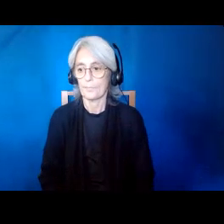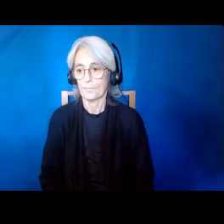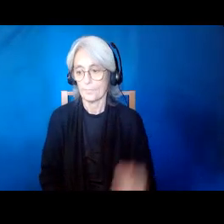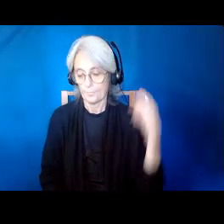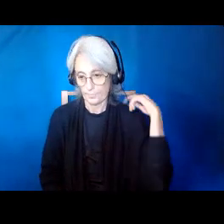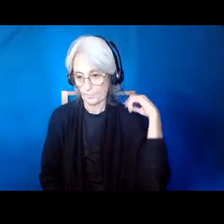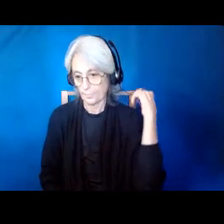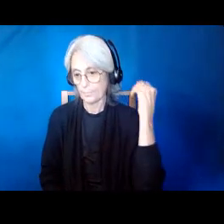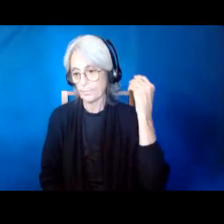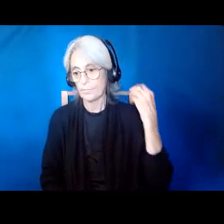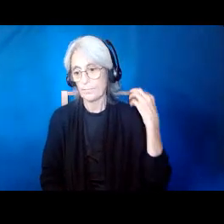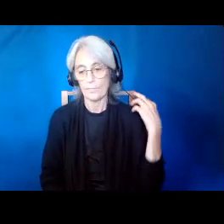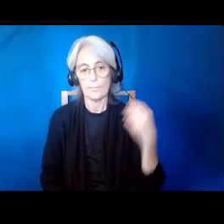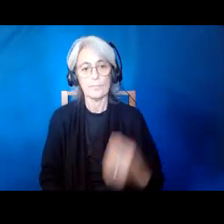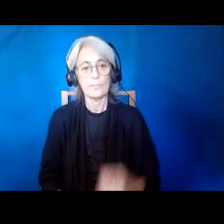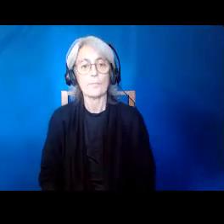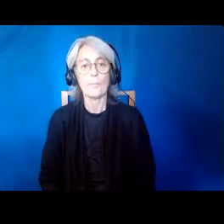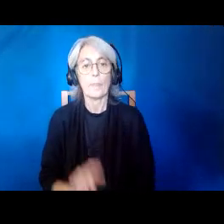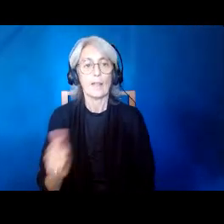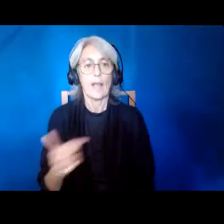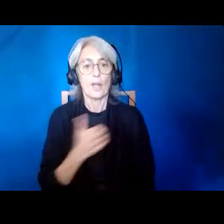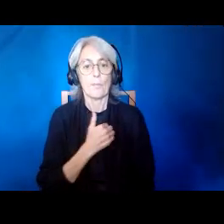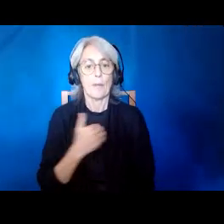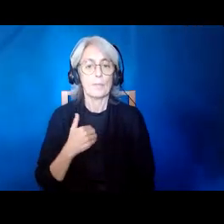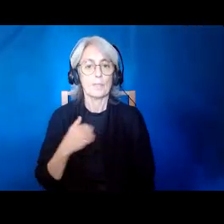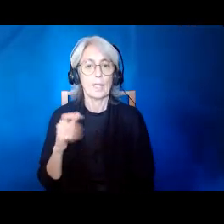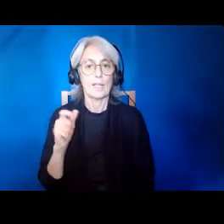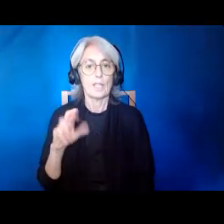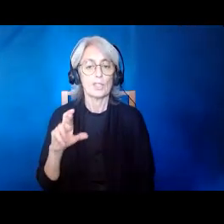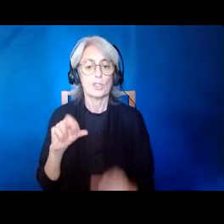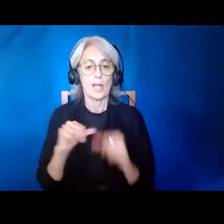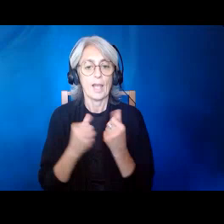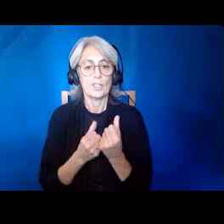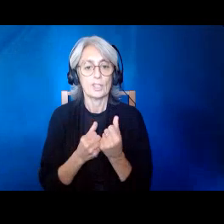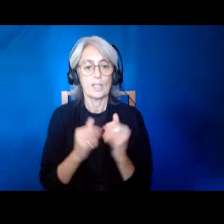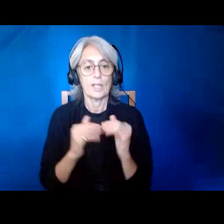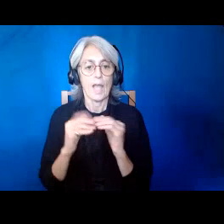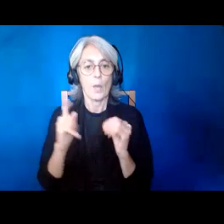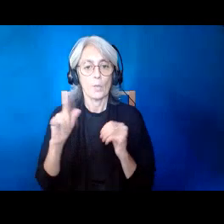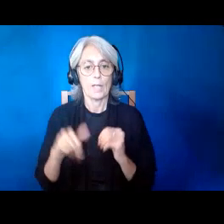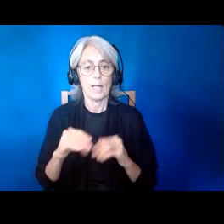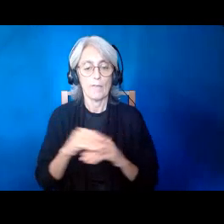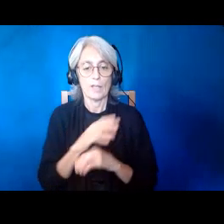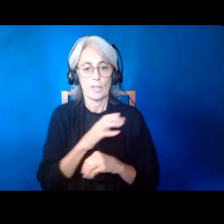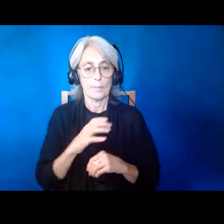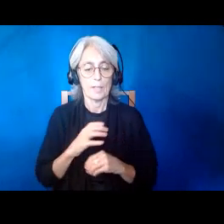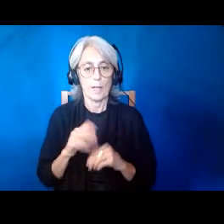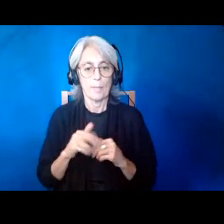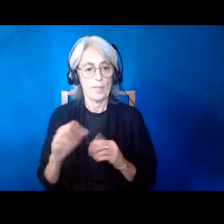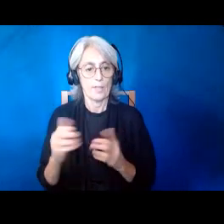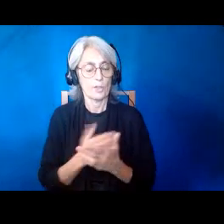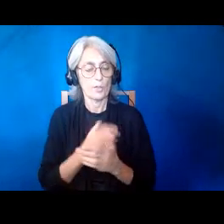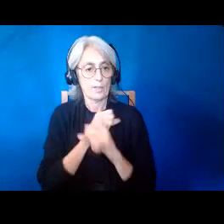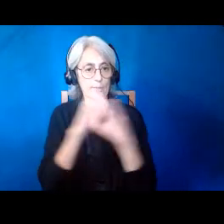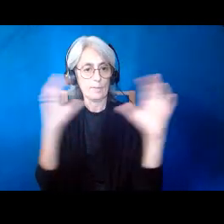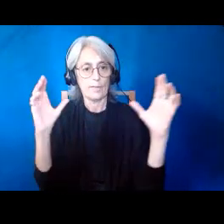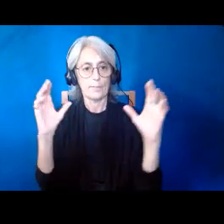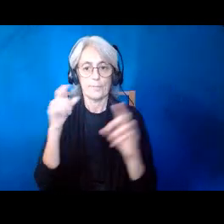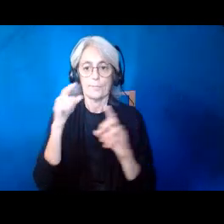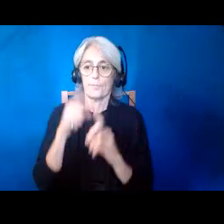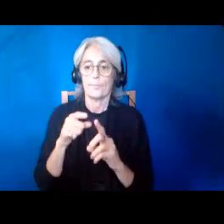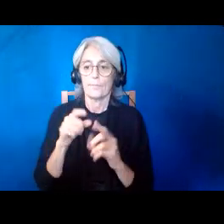Later in the agenda, we'll hear from members of the Interagency Equity Advisory Committee on their new vision, mission, and foundational